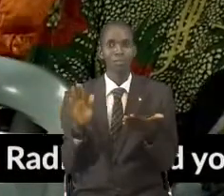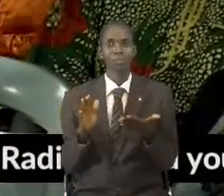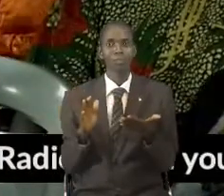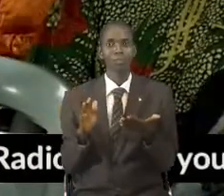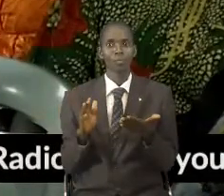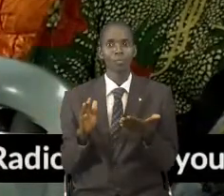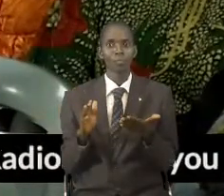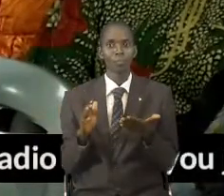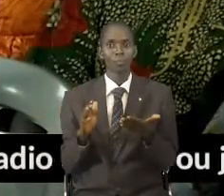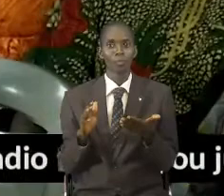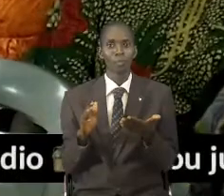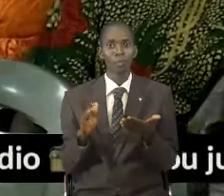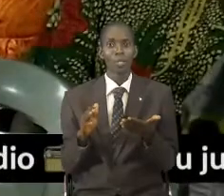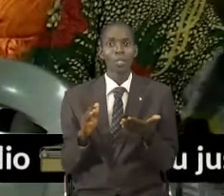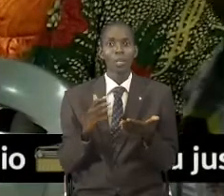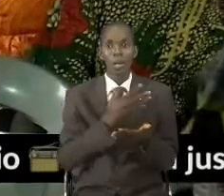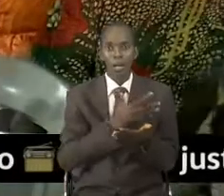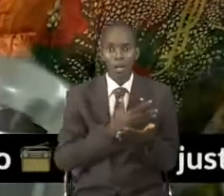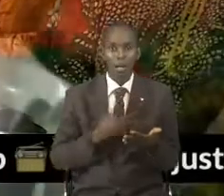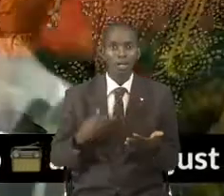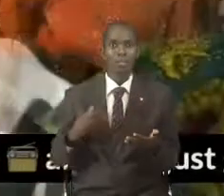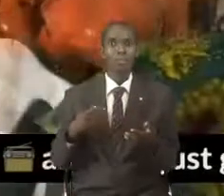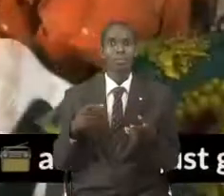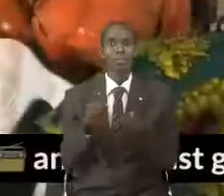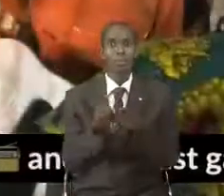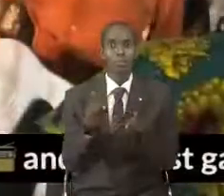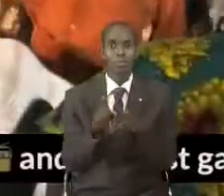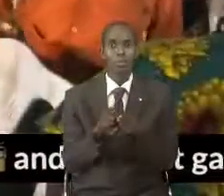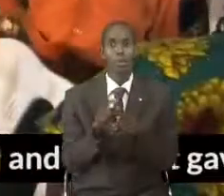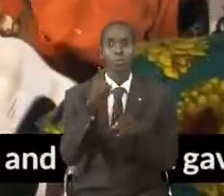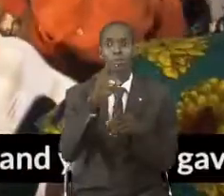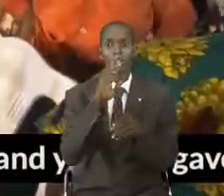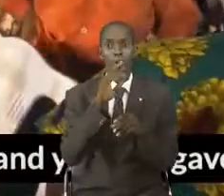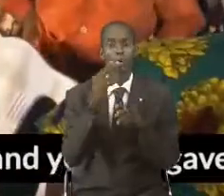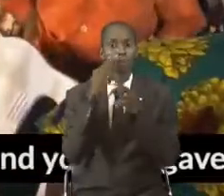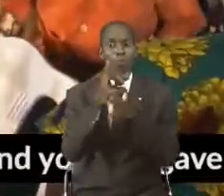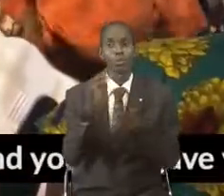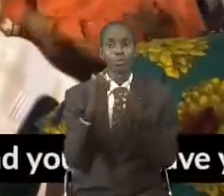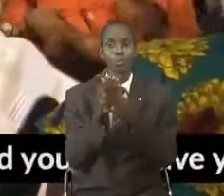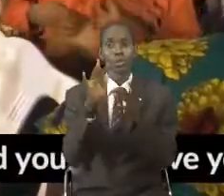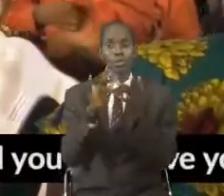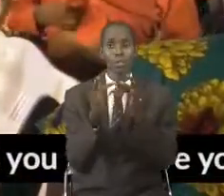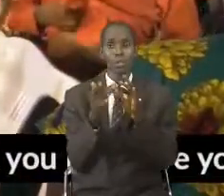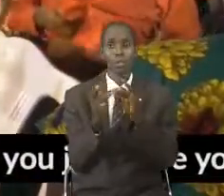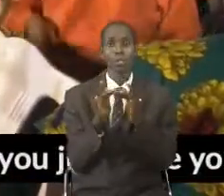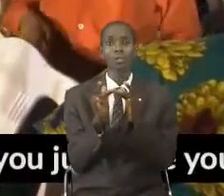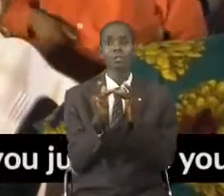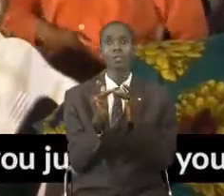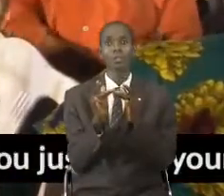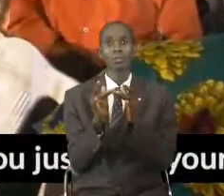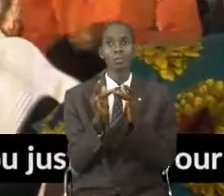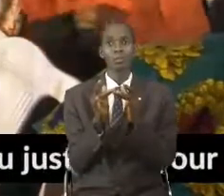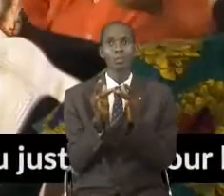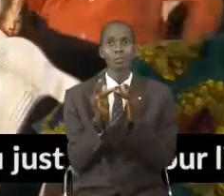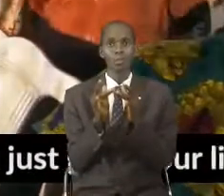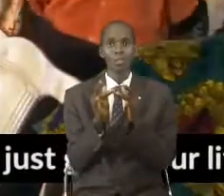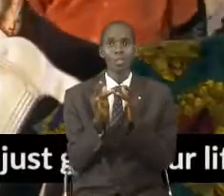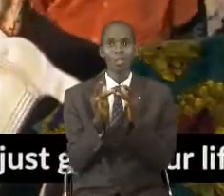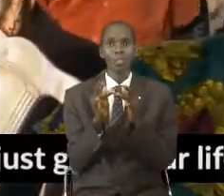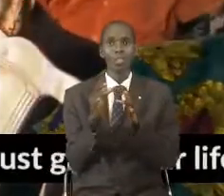Please make it very clear. Then don't forget breakfast with Jesus tomorrow morning by